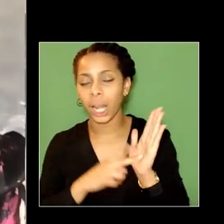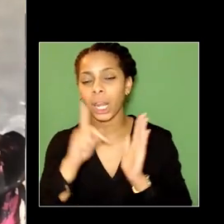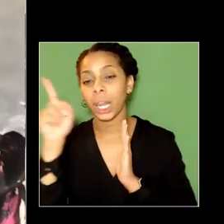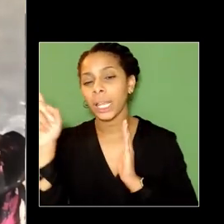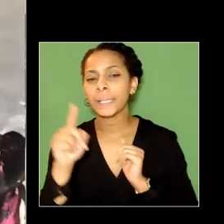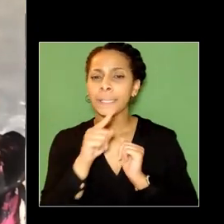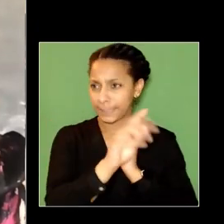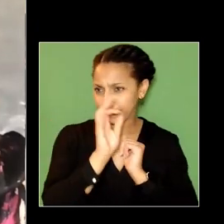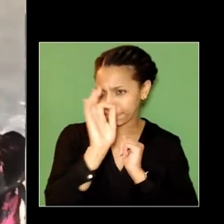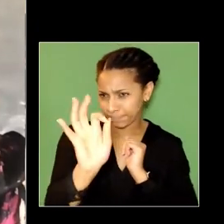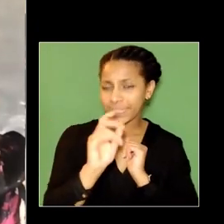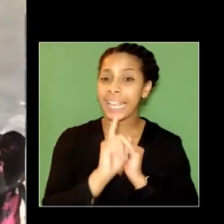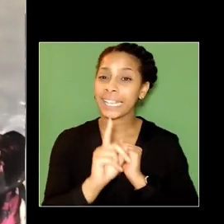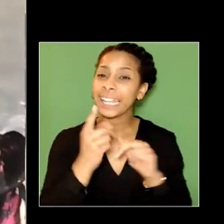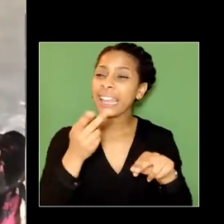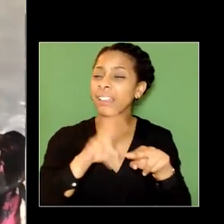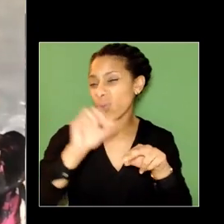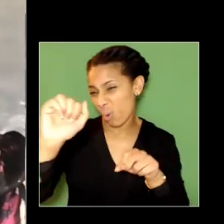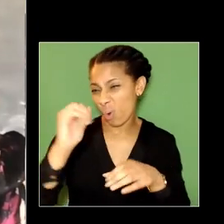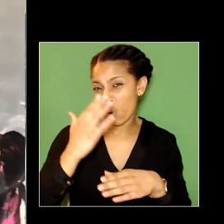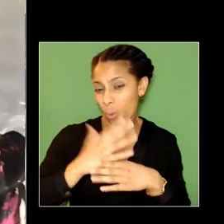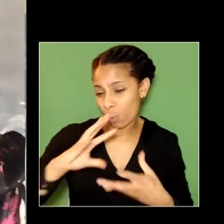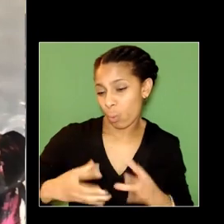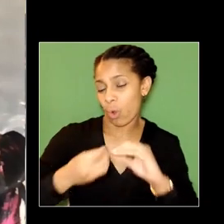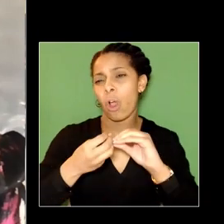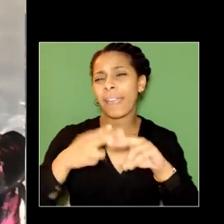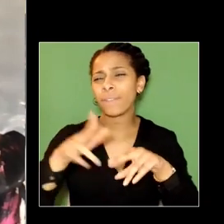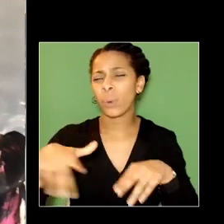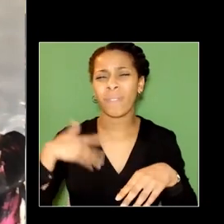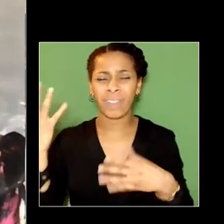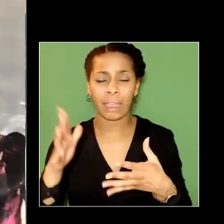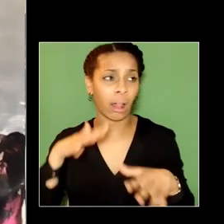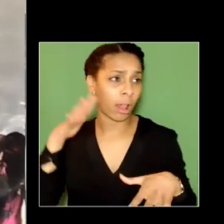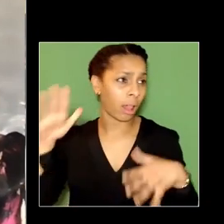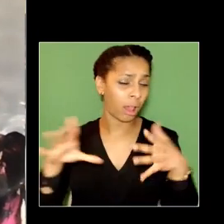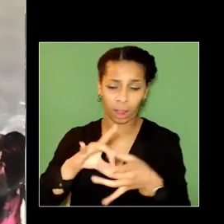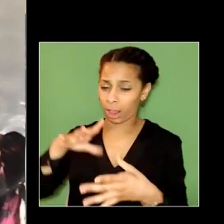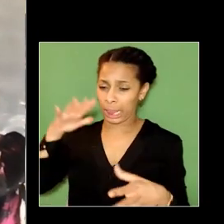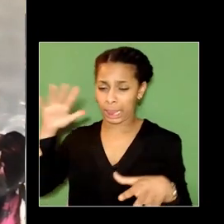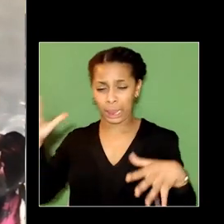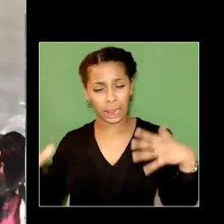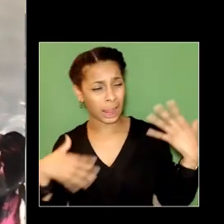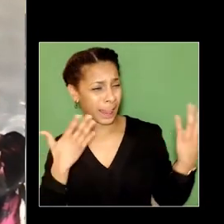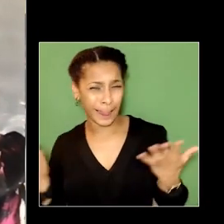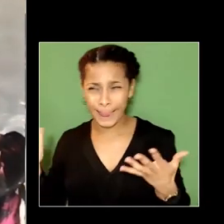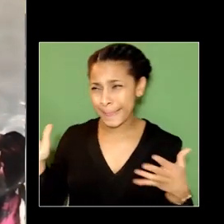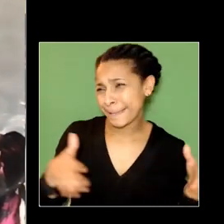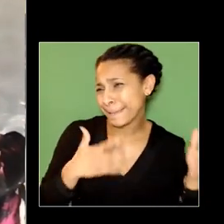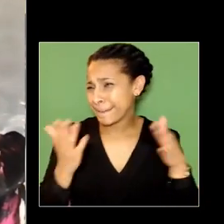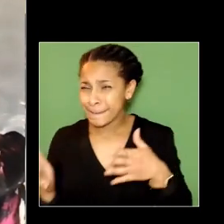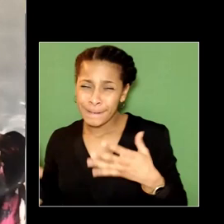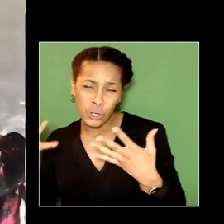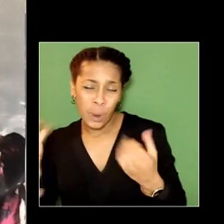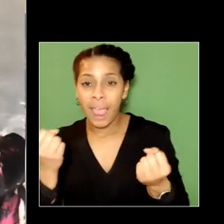or distanced from the work, is there an artist or an author or something else you find yourself